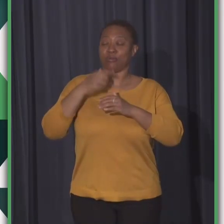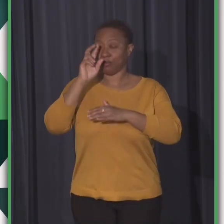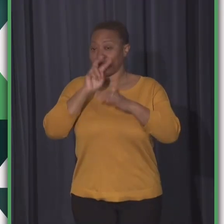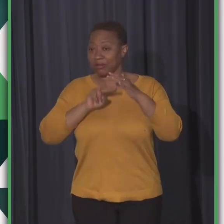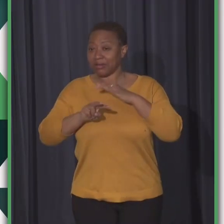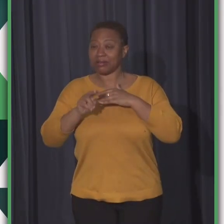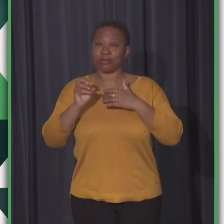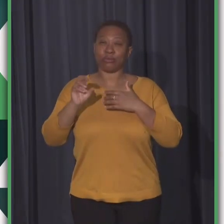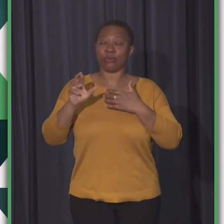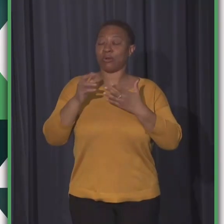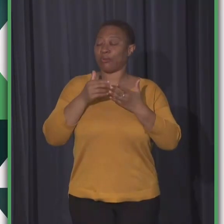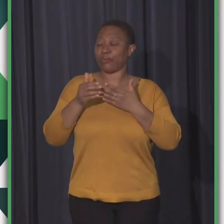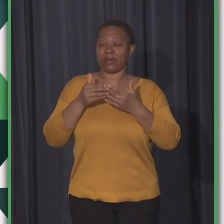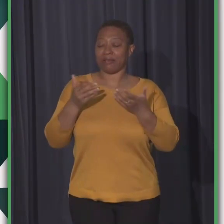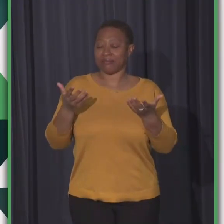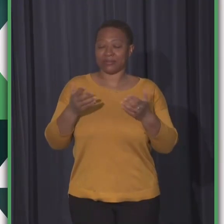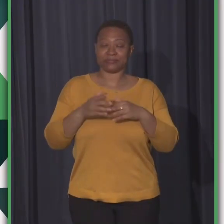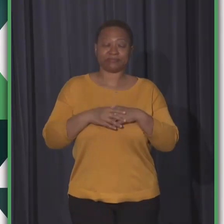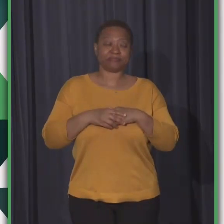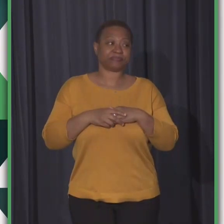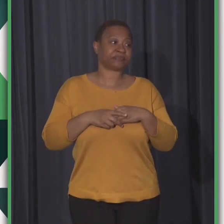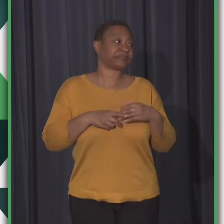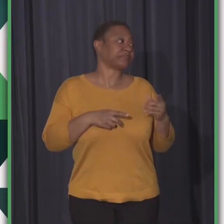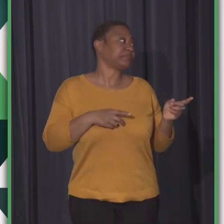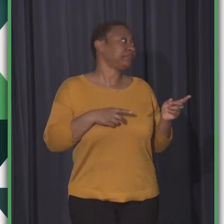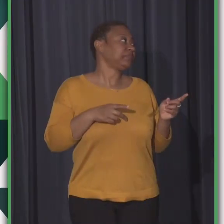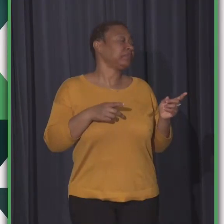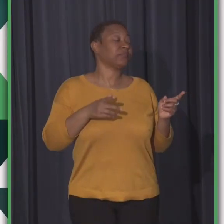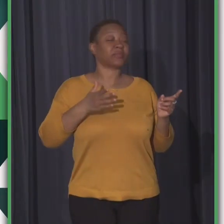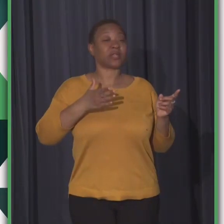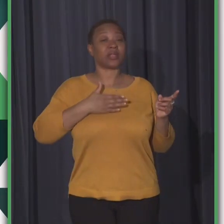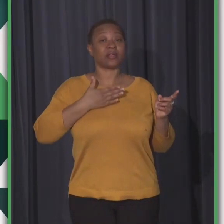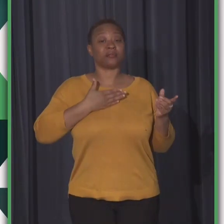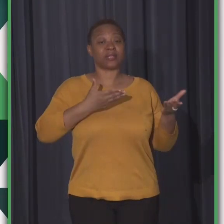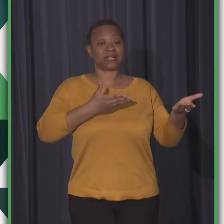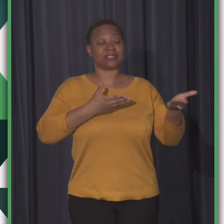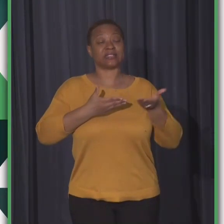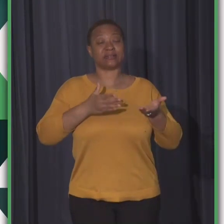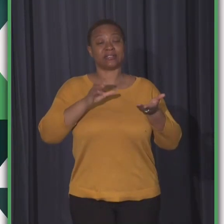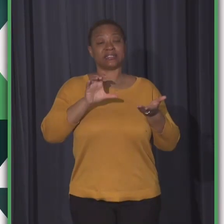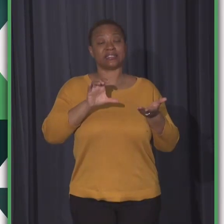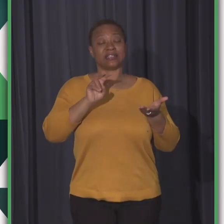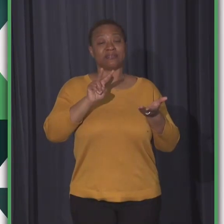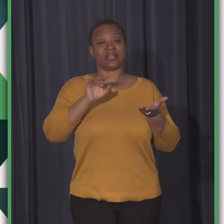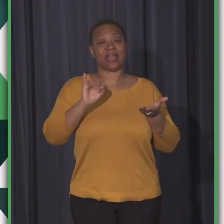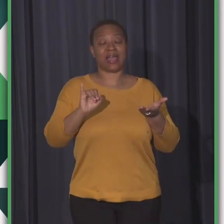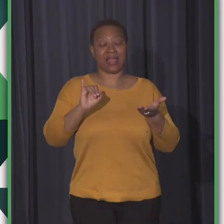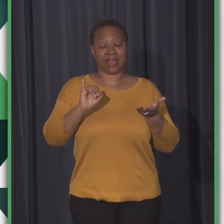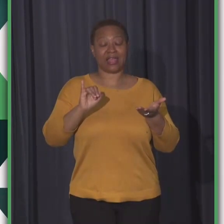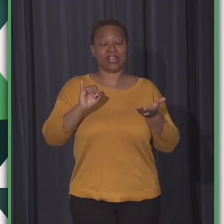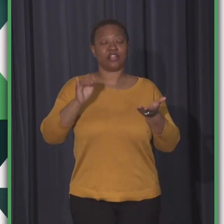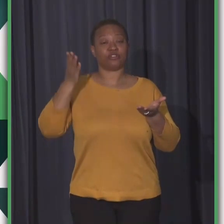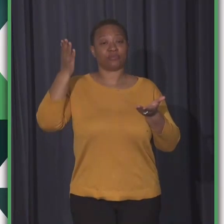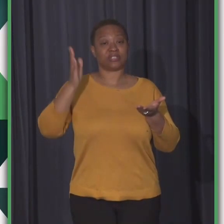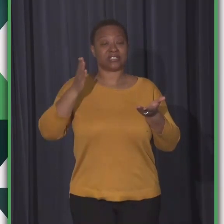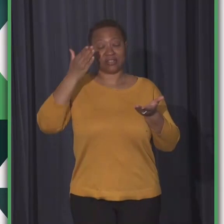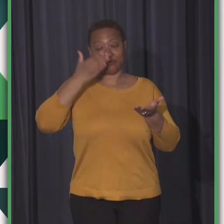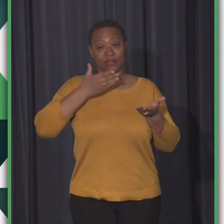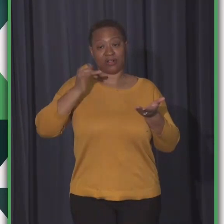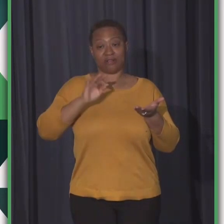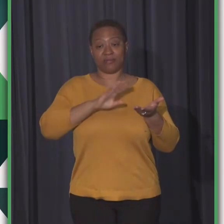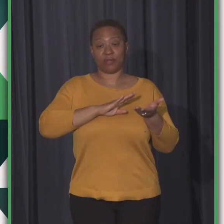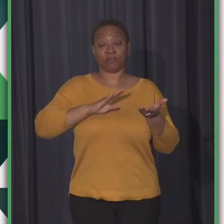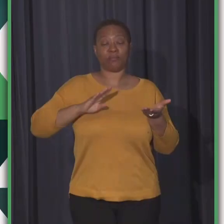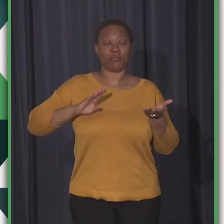whatever. Yeah, Because I'm happy to invite CVI groups to come present before the board. Thank you.